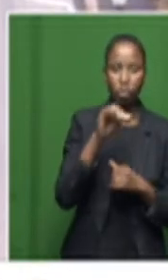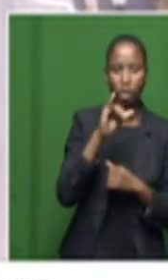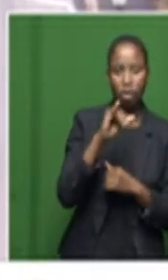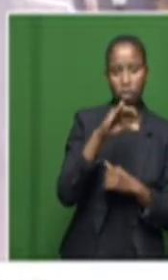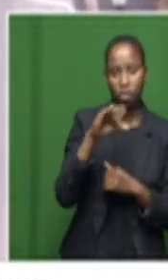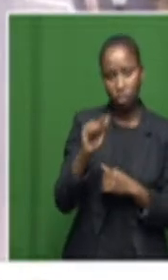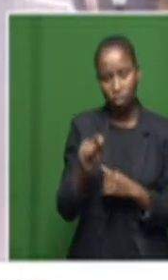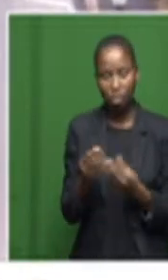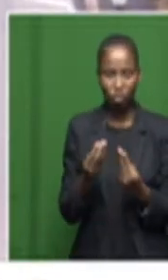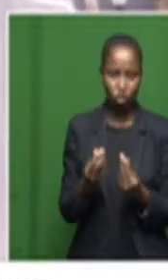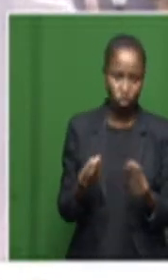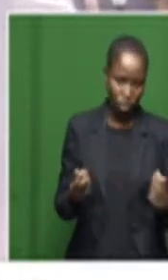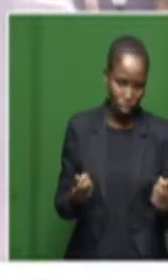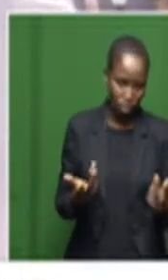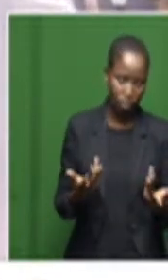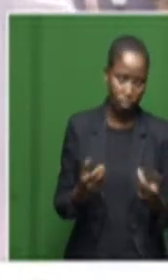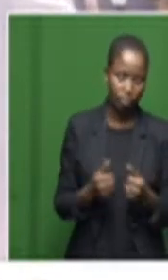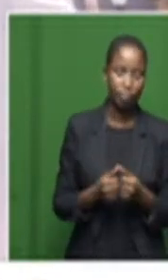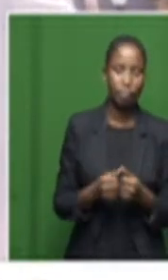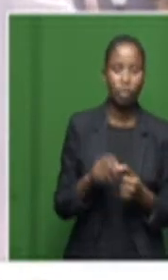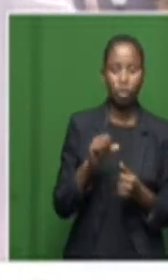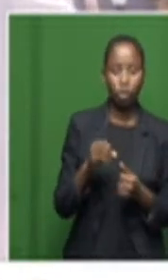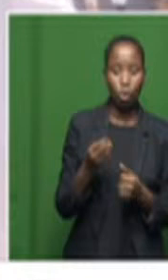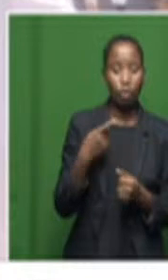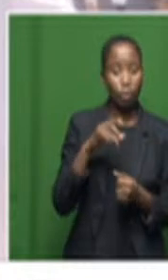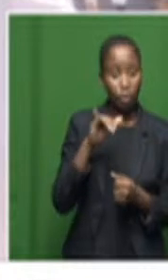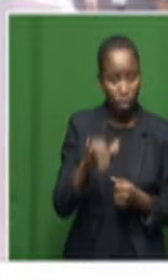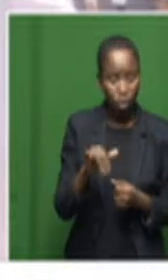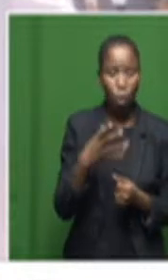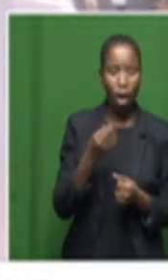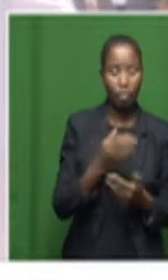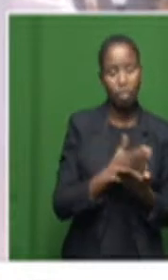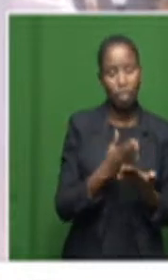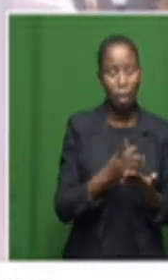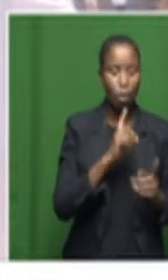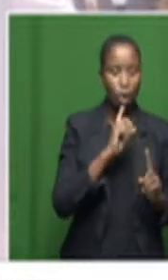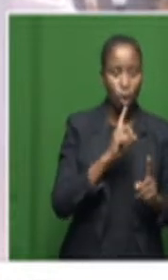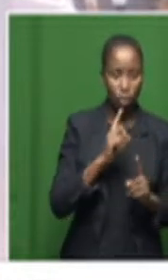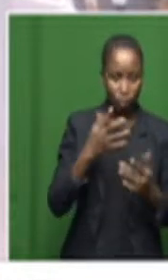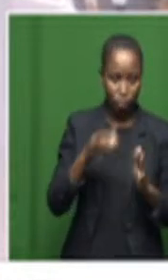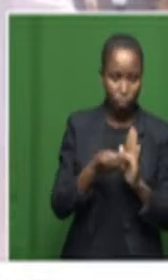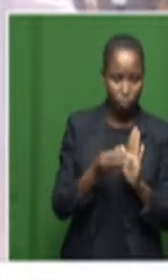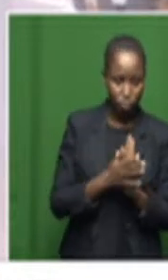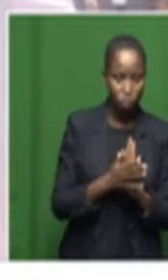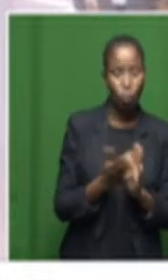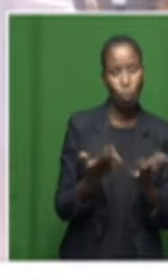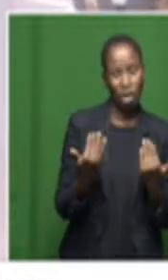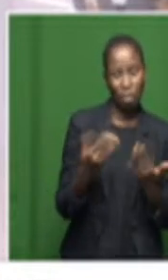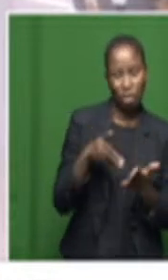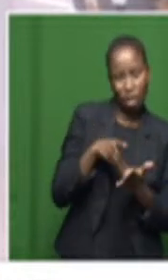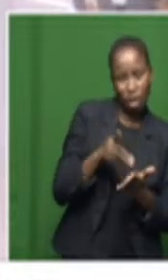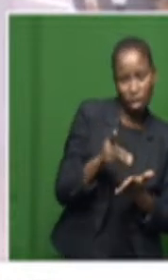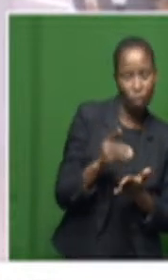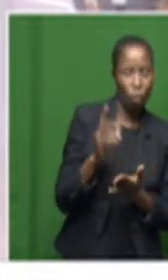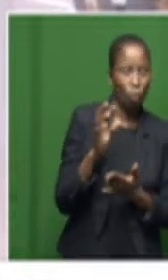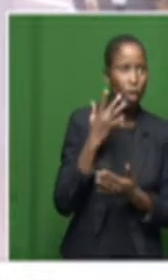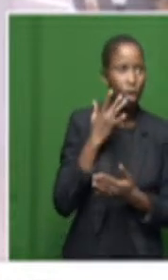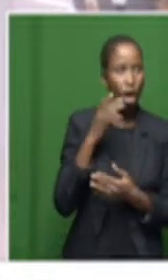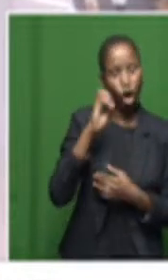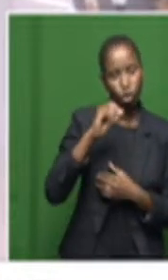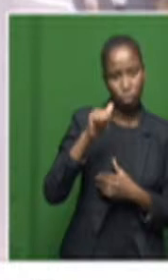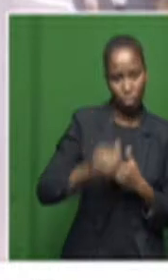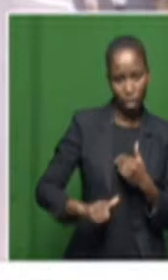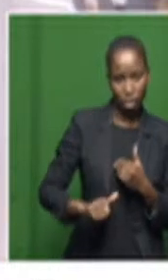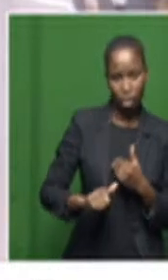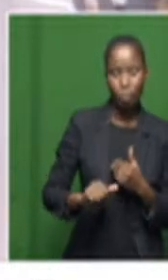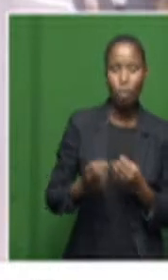material. And to that effect, we do have orders out. We are expecting delivery in October, for example,